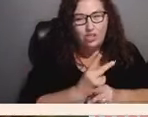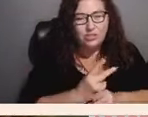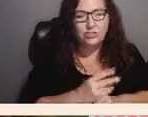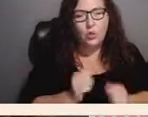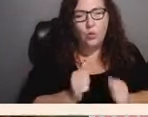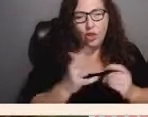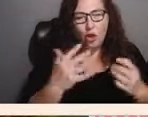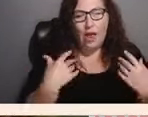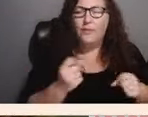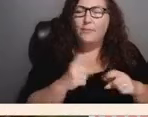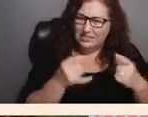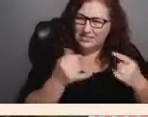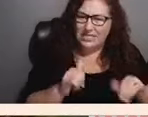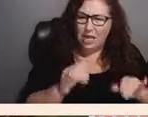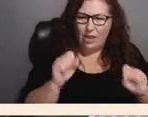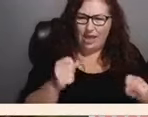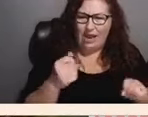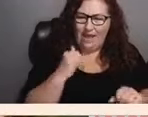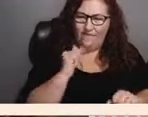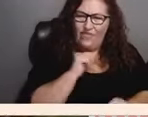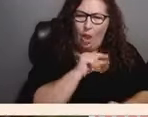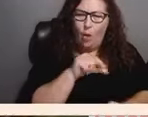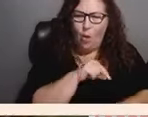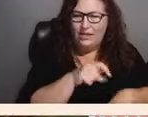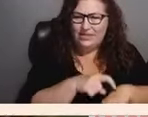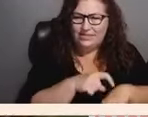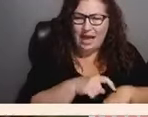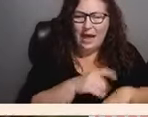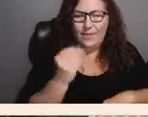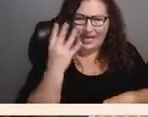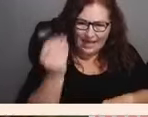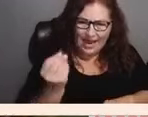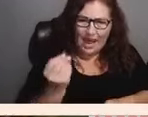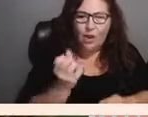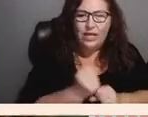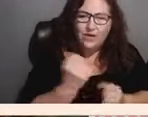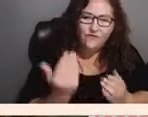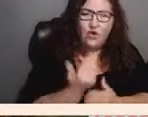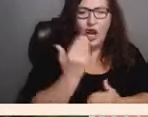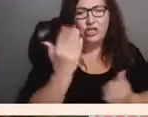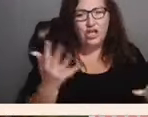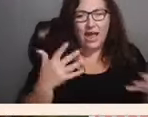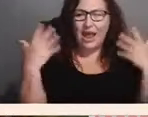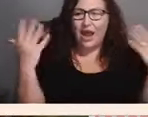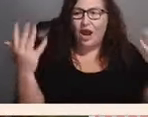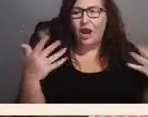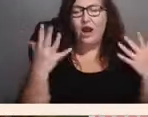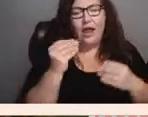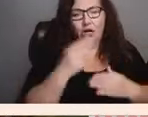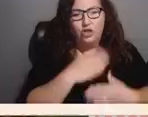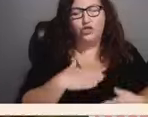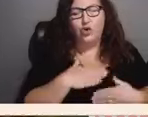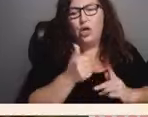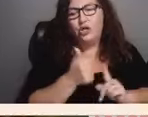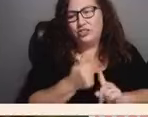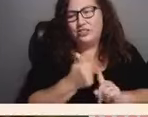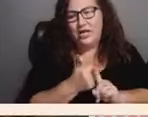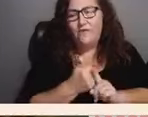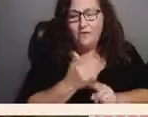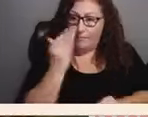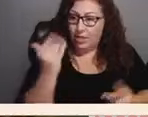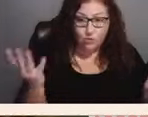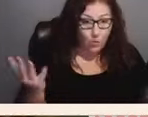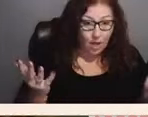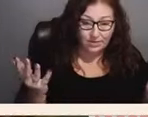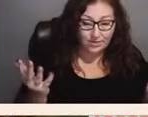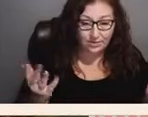you can still have that quality time and get out and get some fresh air and enjoy yourself. Because what? You want to